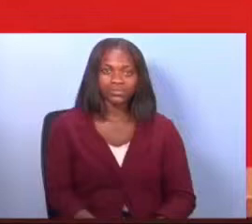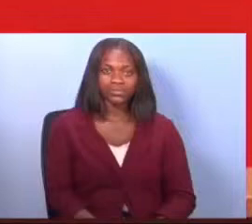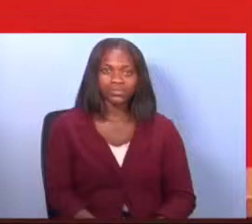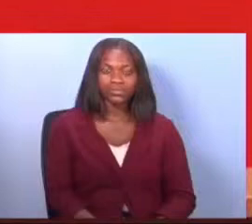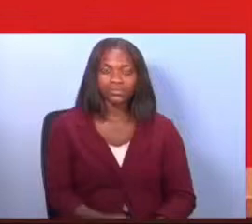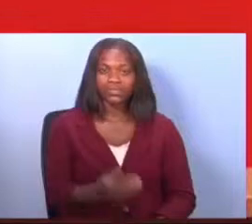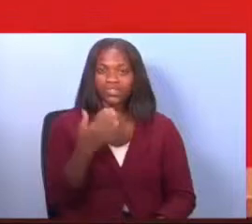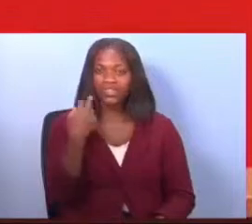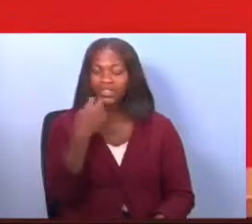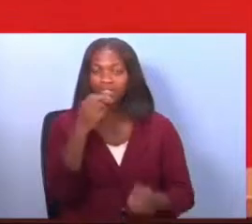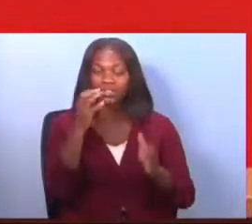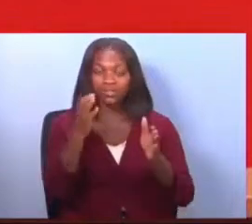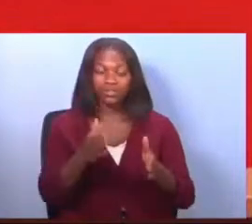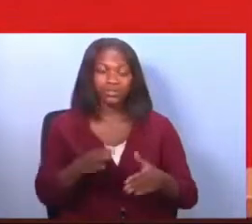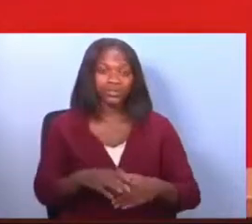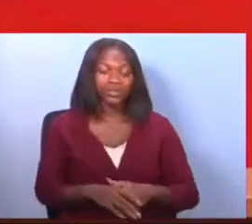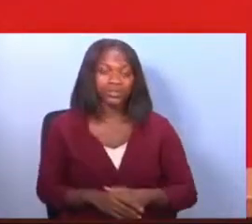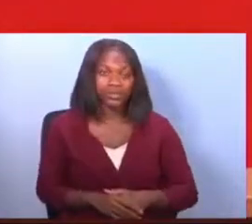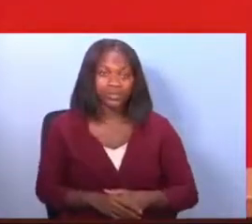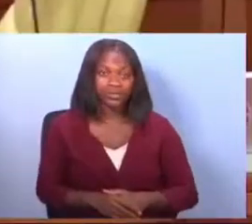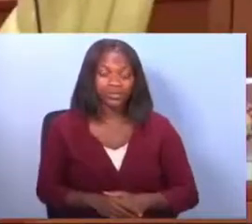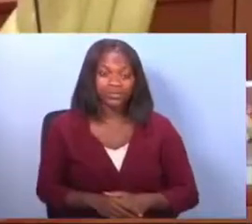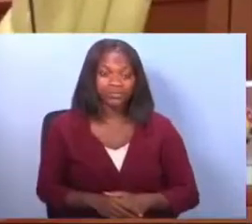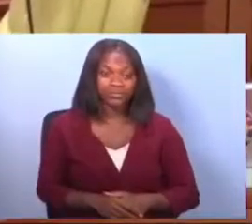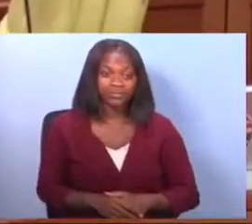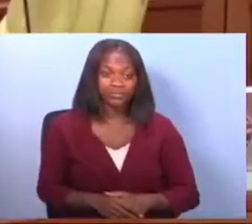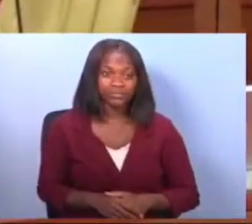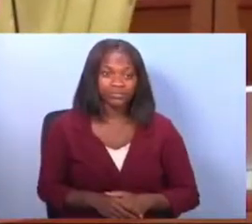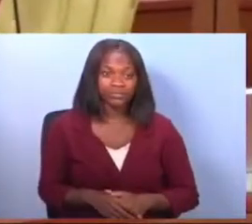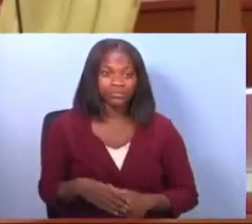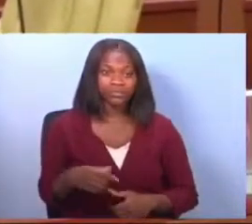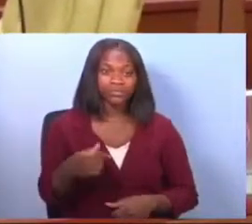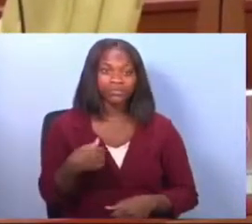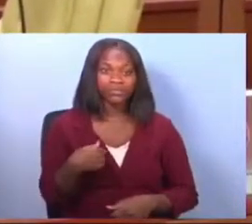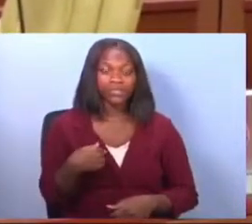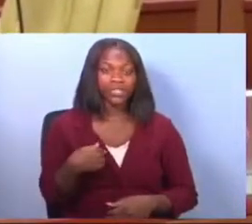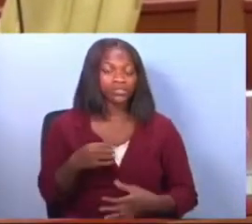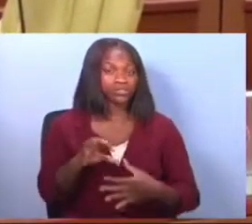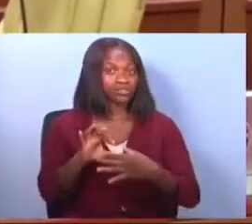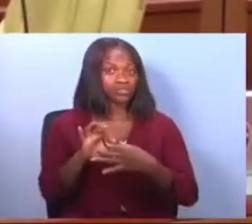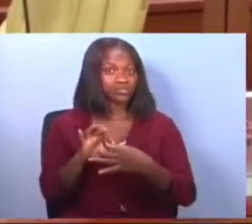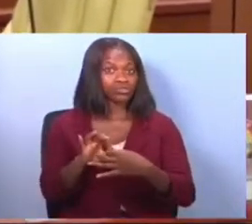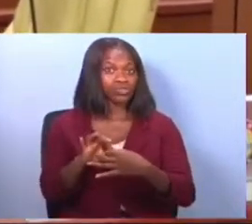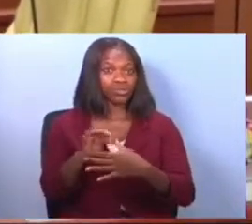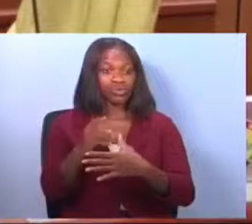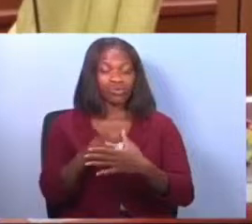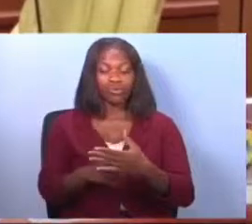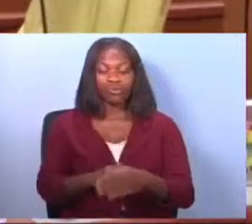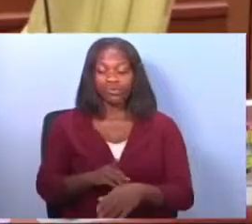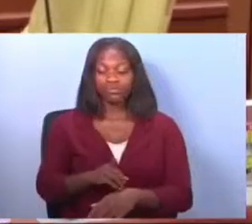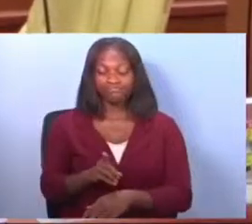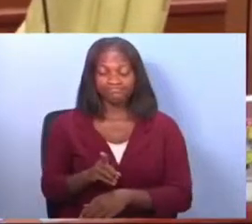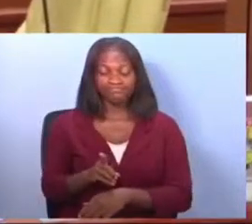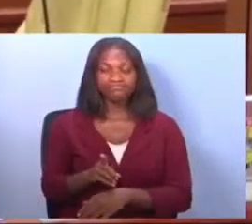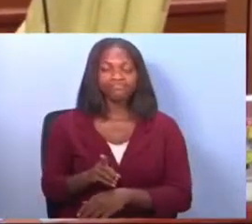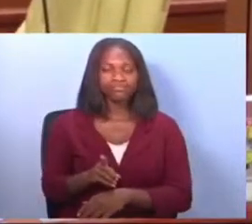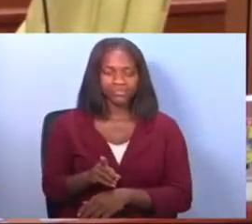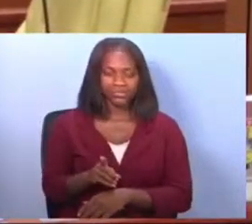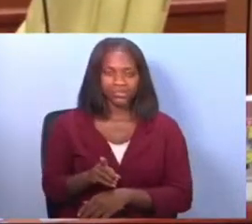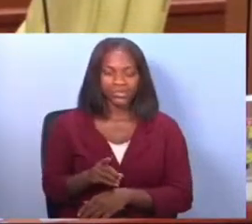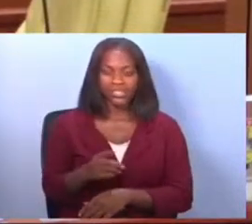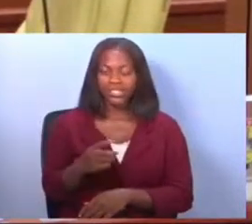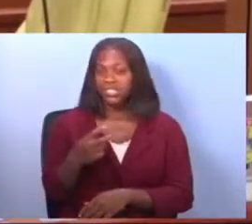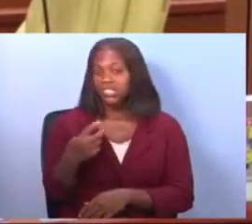Thank you, Mr. Speaker. Let me corroborate what the Chief Whip said. It's true the acting clerk conferred